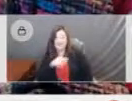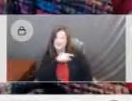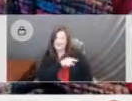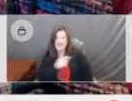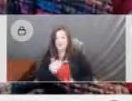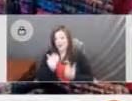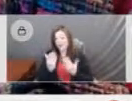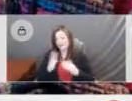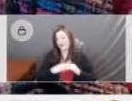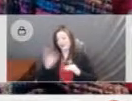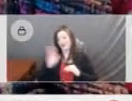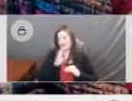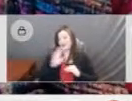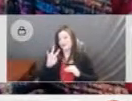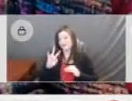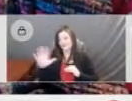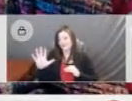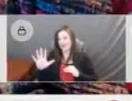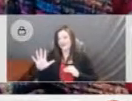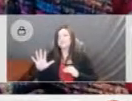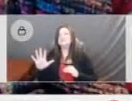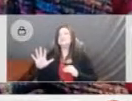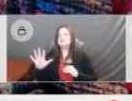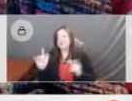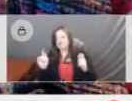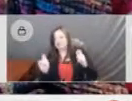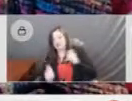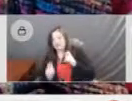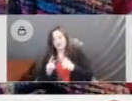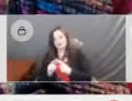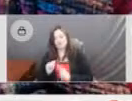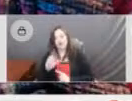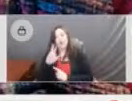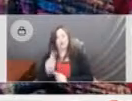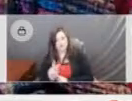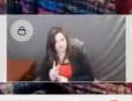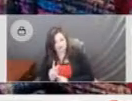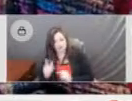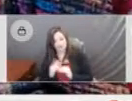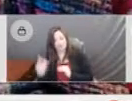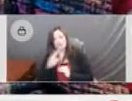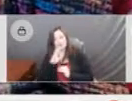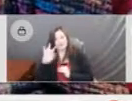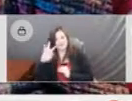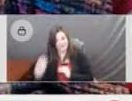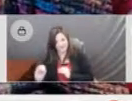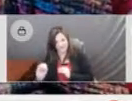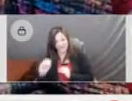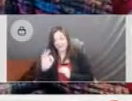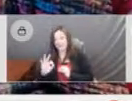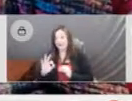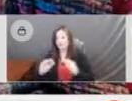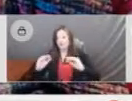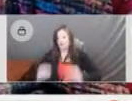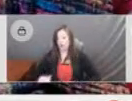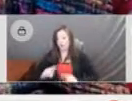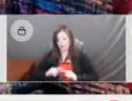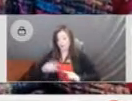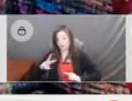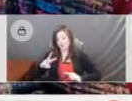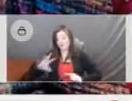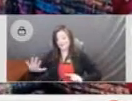older for 1B, and we adapted it for Arkansas 70 and older. If we lowered the age group